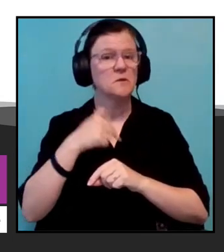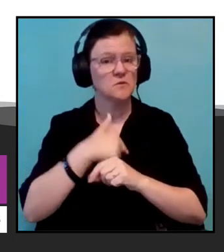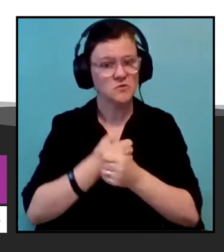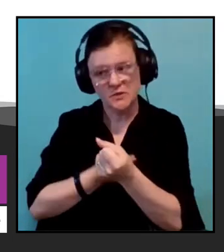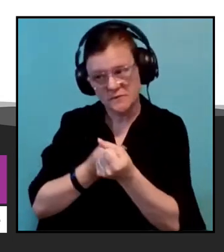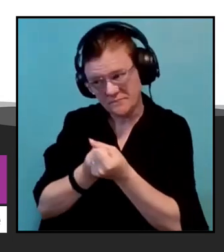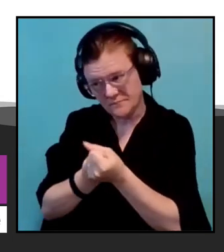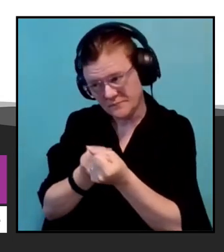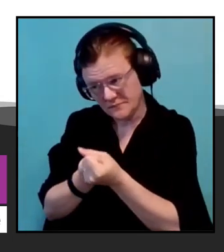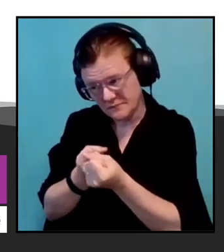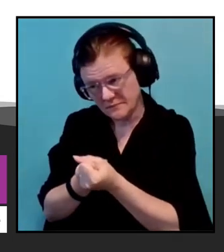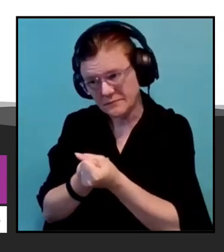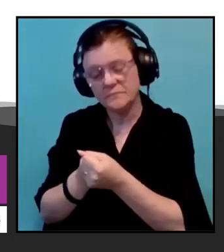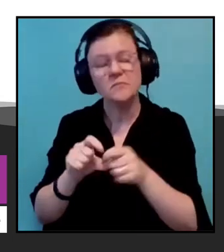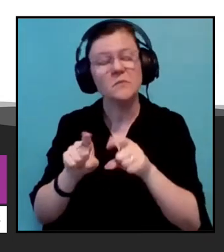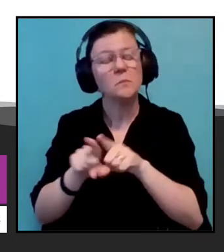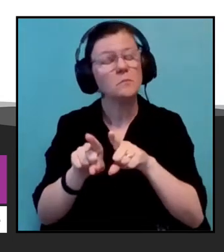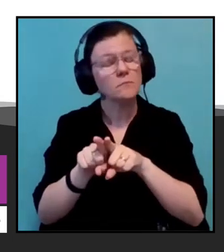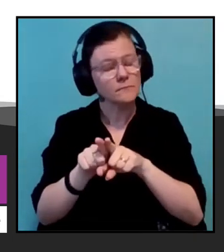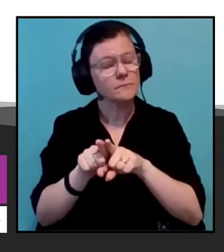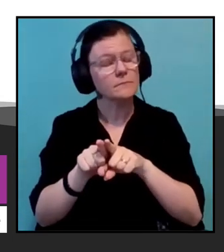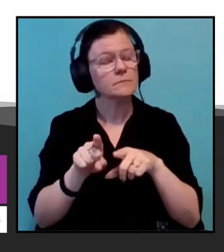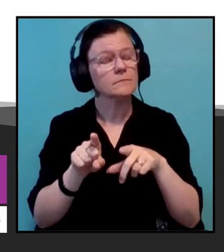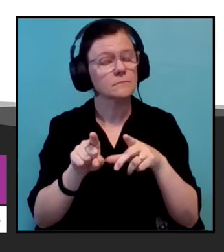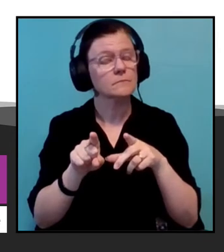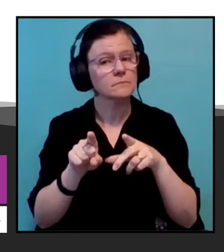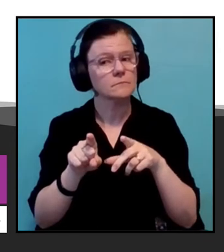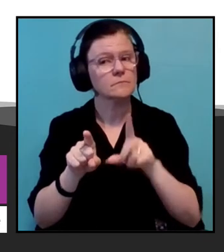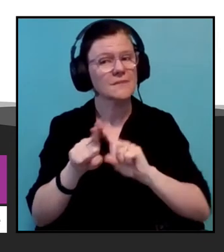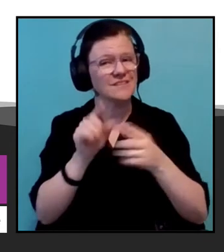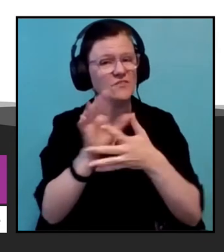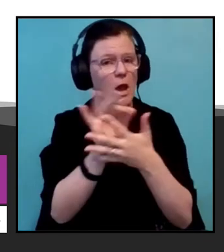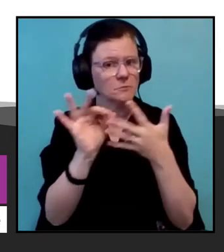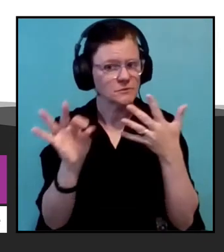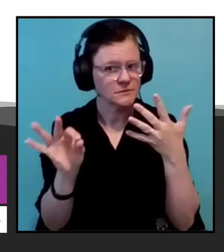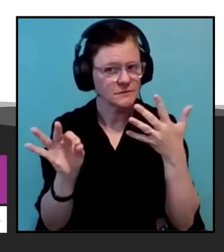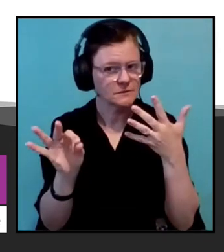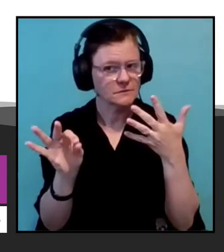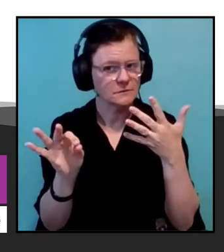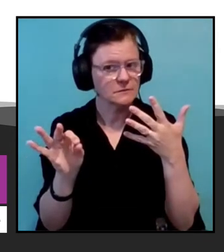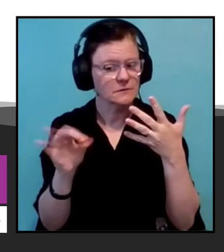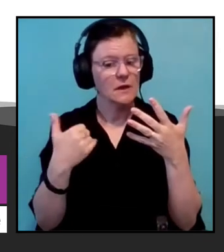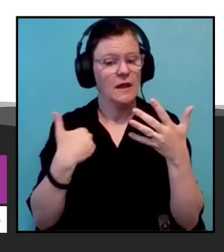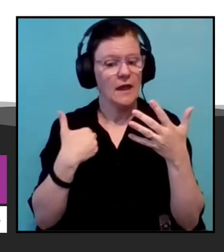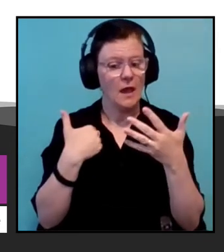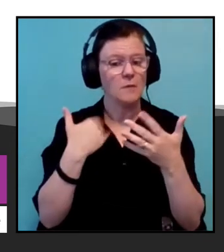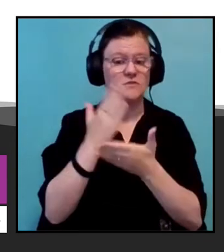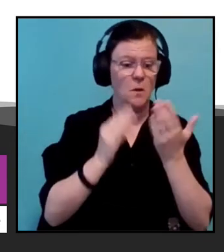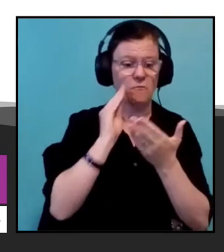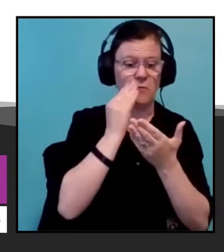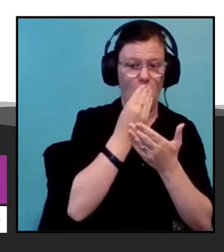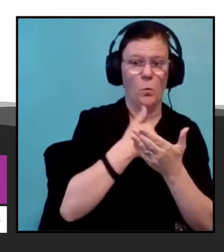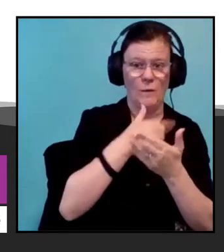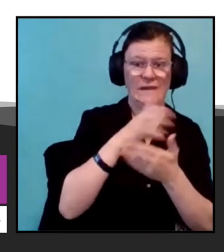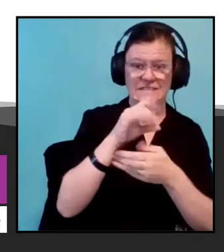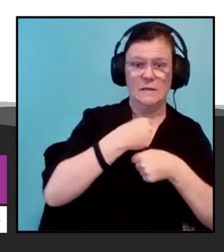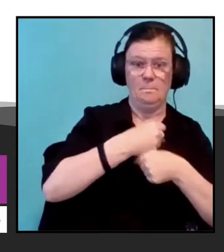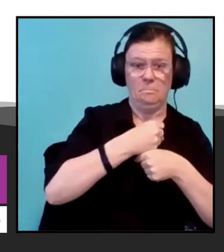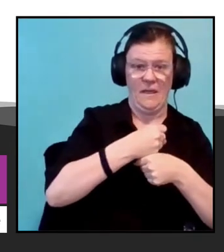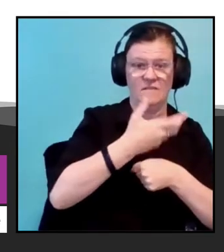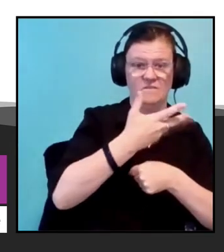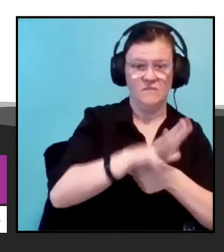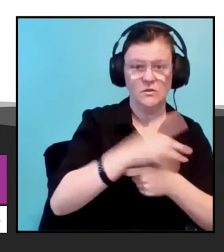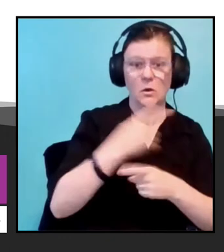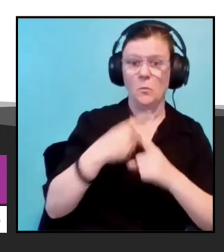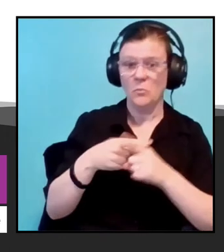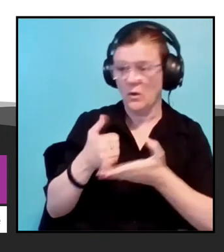support them, but also make sure that there were like different options. So we had some flowers that were already pre-made, whereas others, as you can see here,